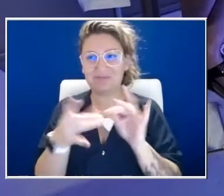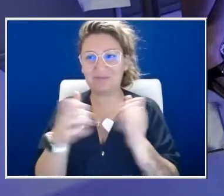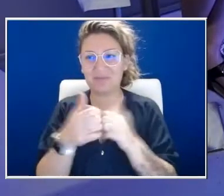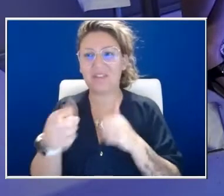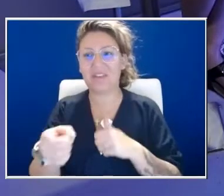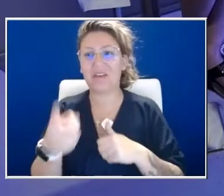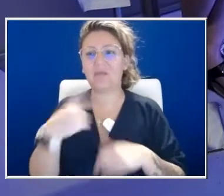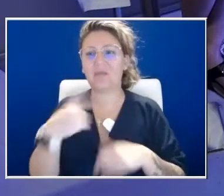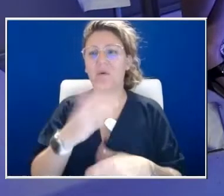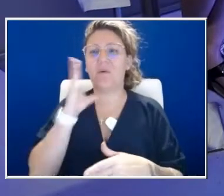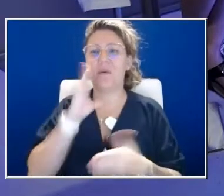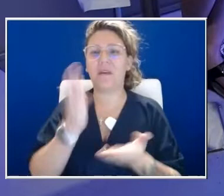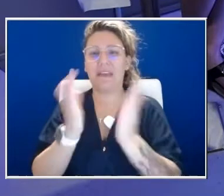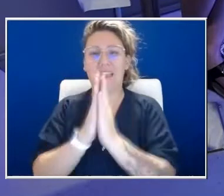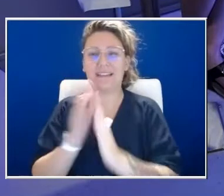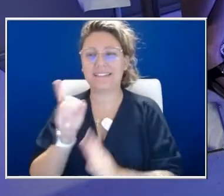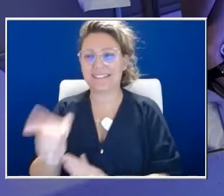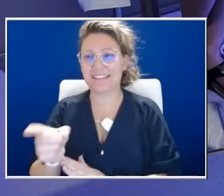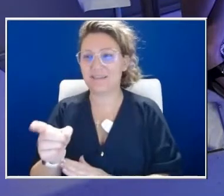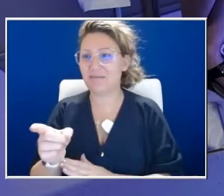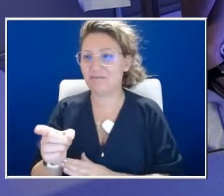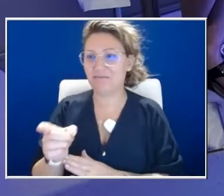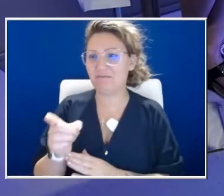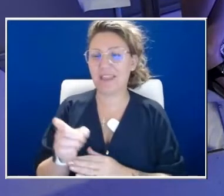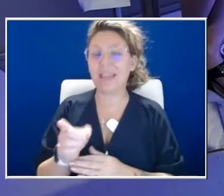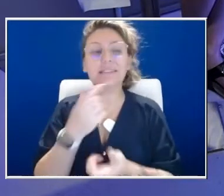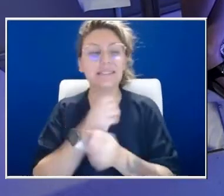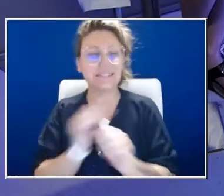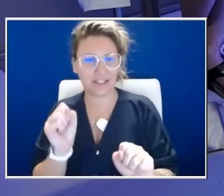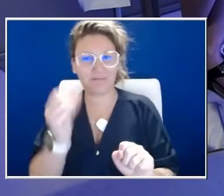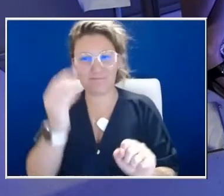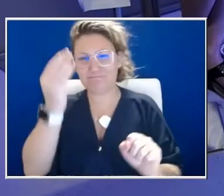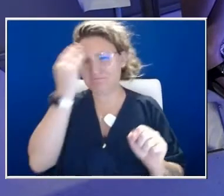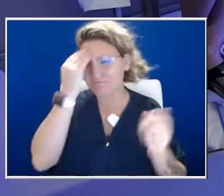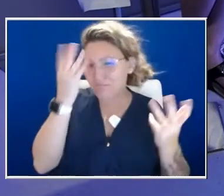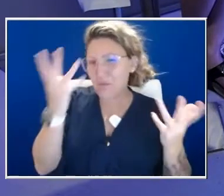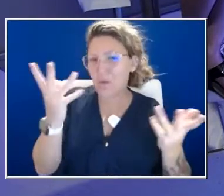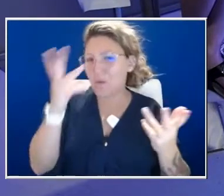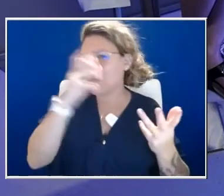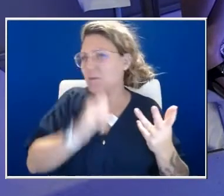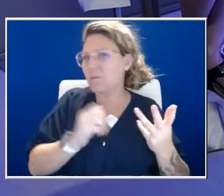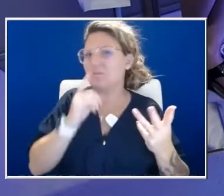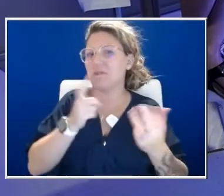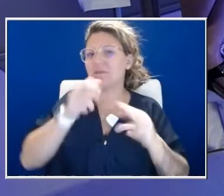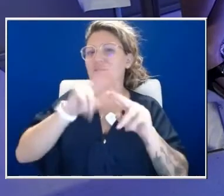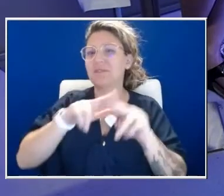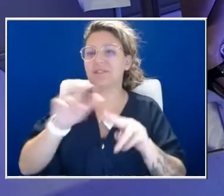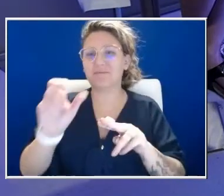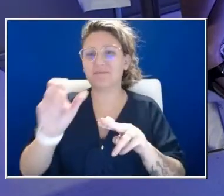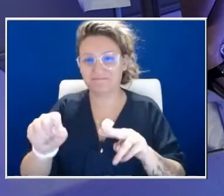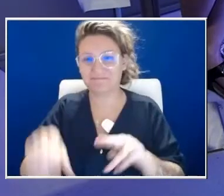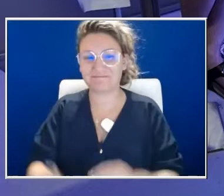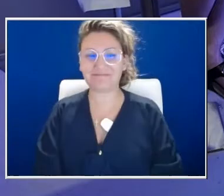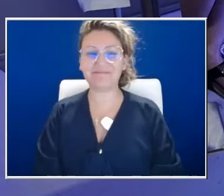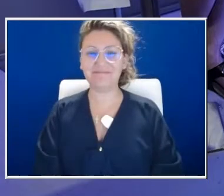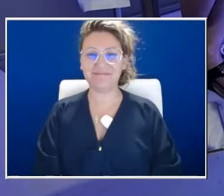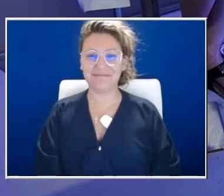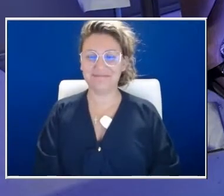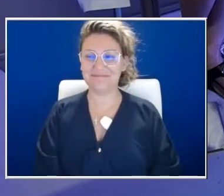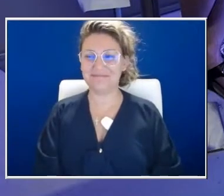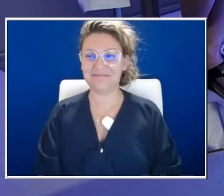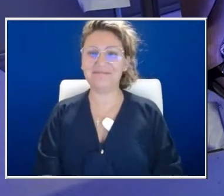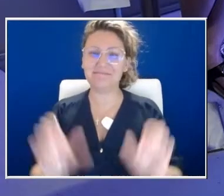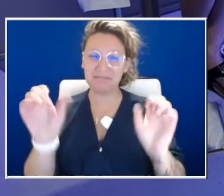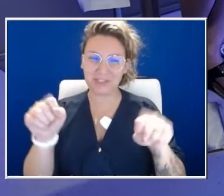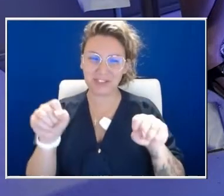will ask him, but safe to assume that there might be some sort of increase there, but there's a potential. There is a absolutely. potential for sure. So watch